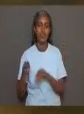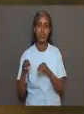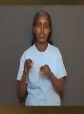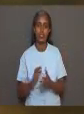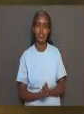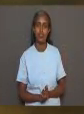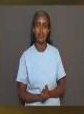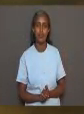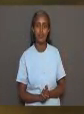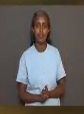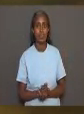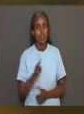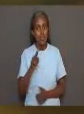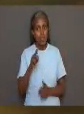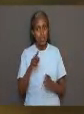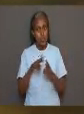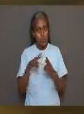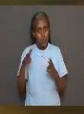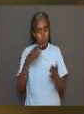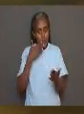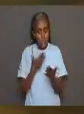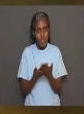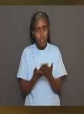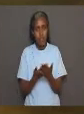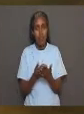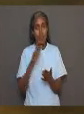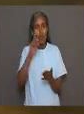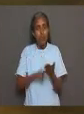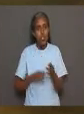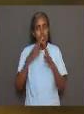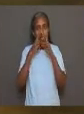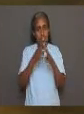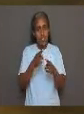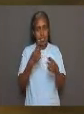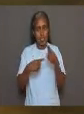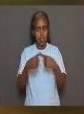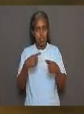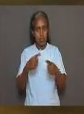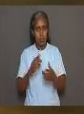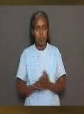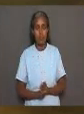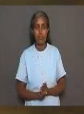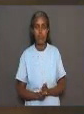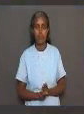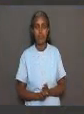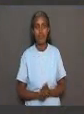Hello again, students. I wonder what answers you came up with.